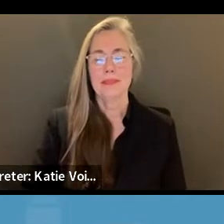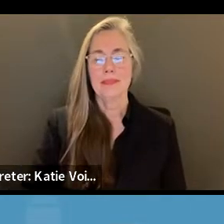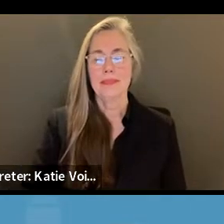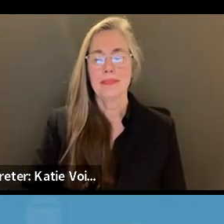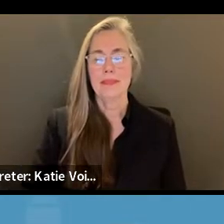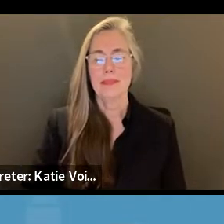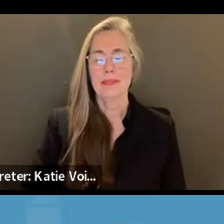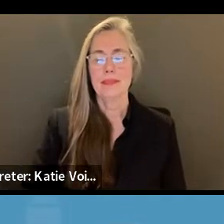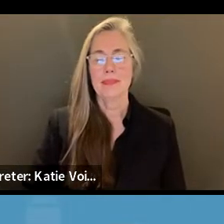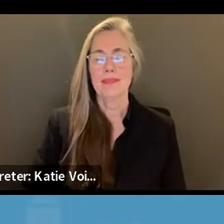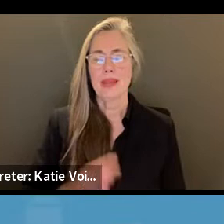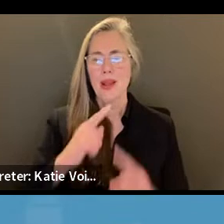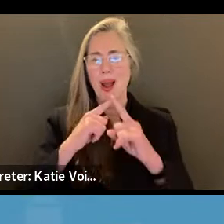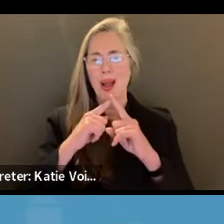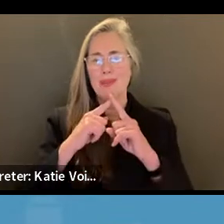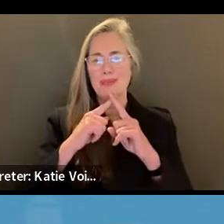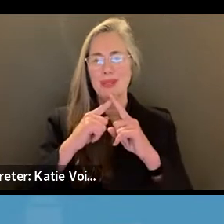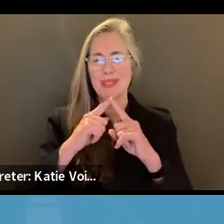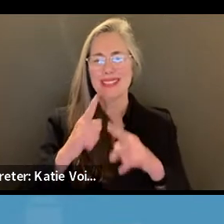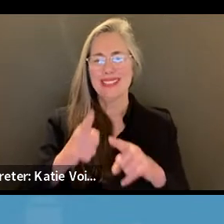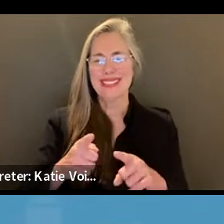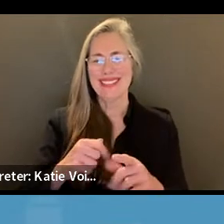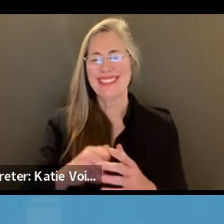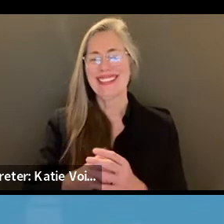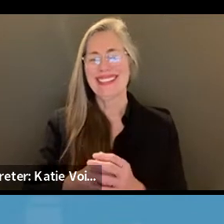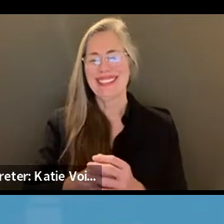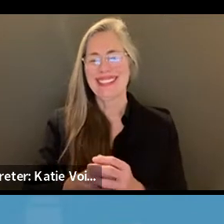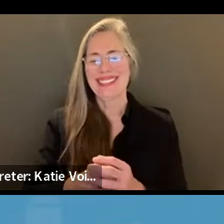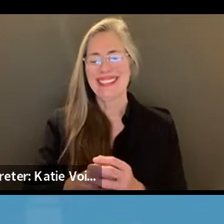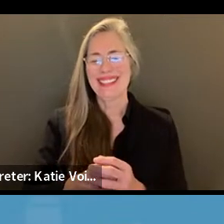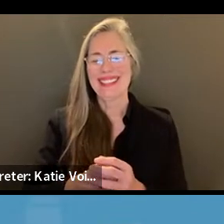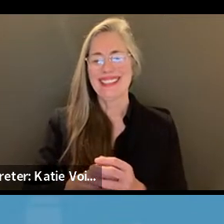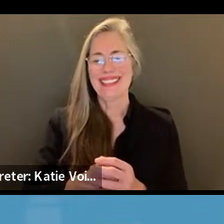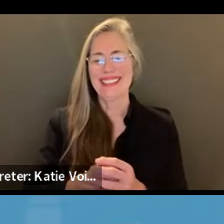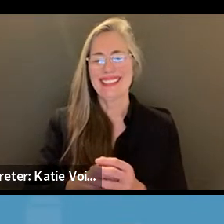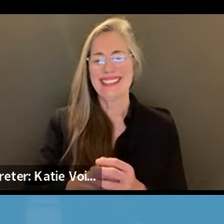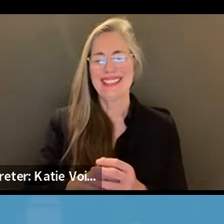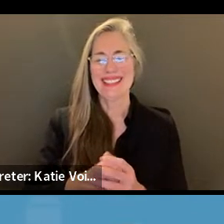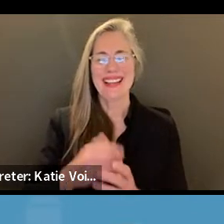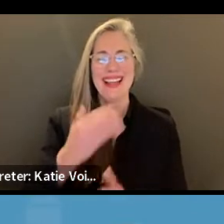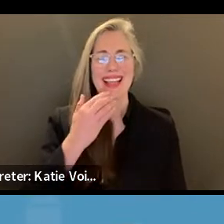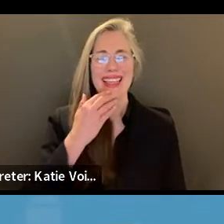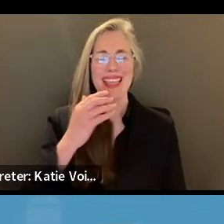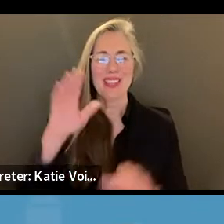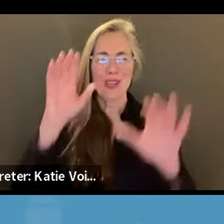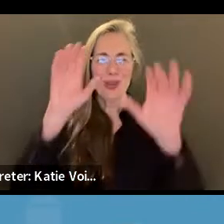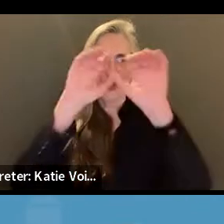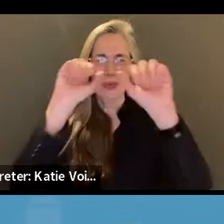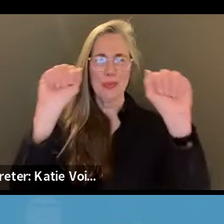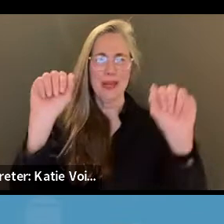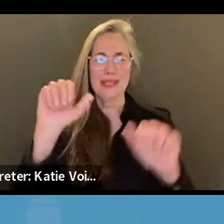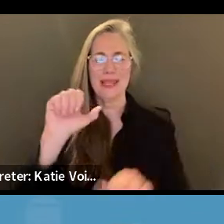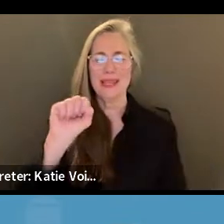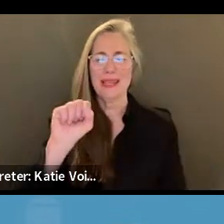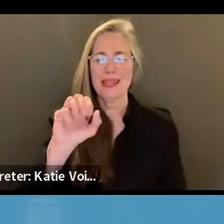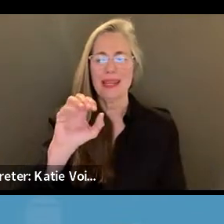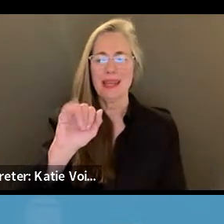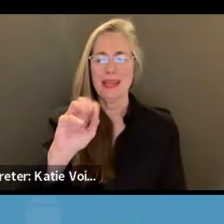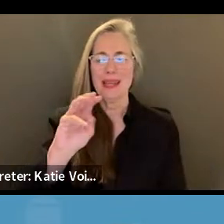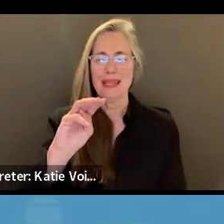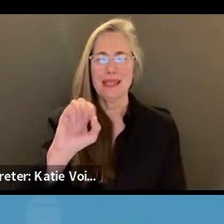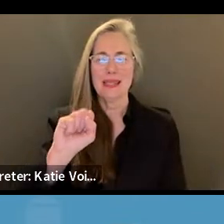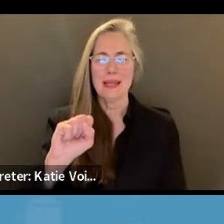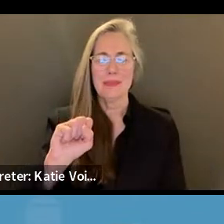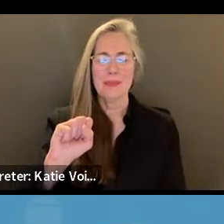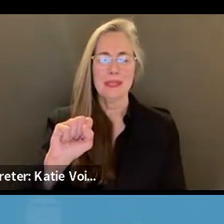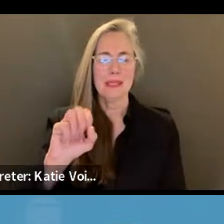You're on mute. Now I'm on mute. Okay. Thank you, President Sims Moulton. I want to